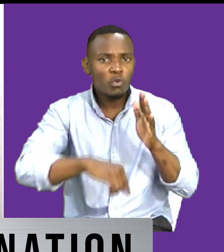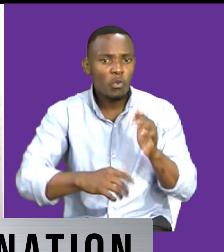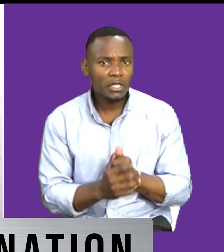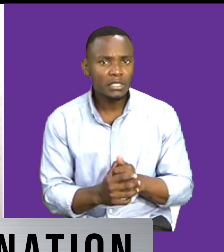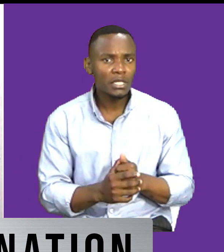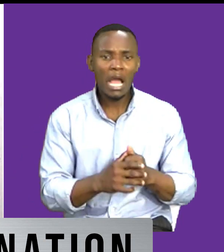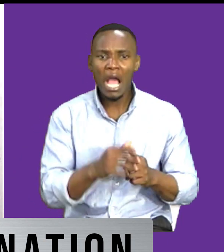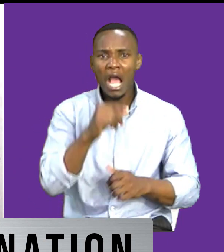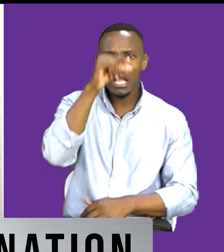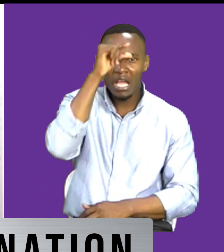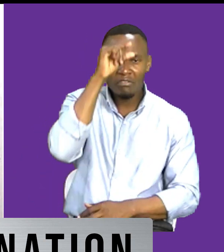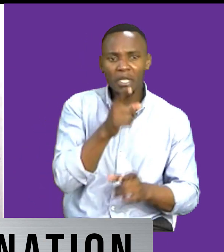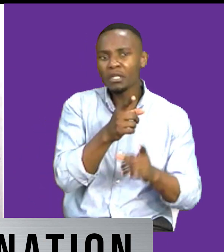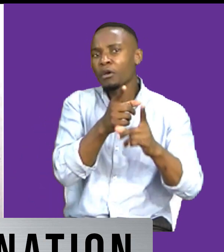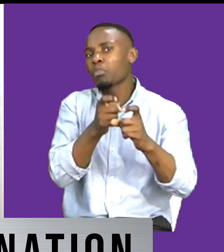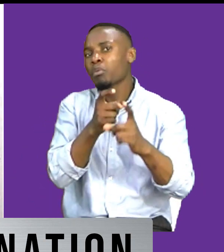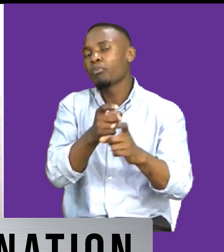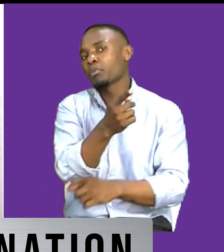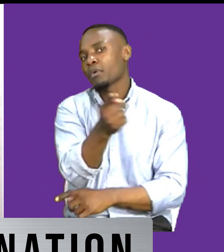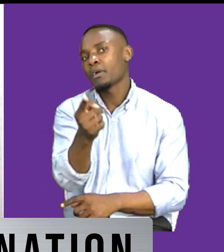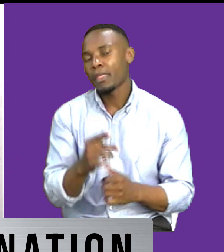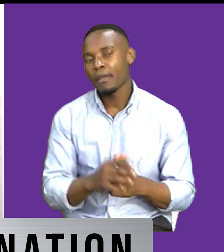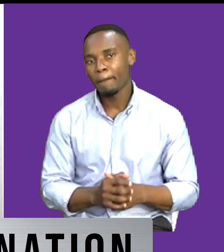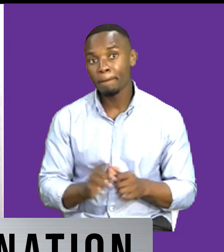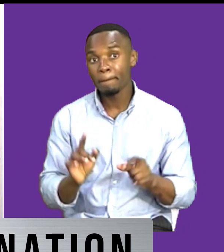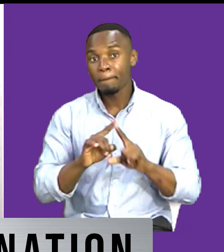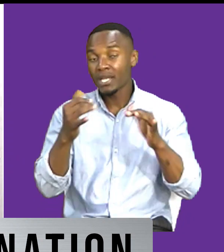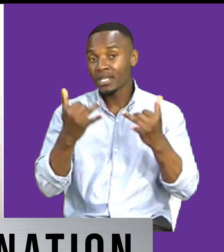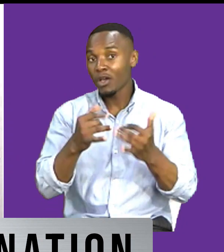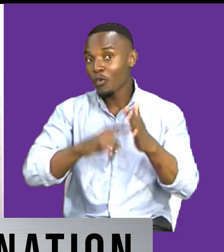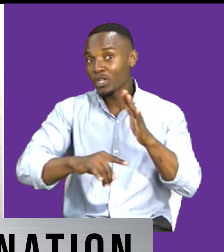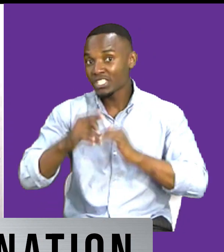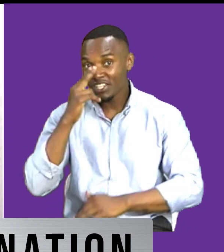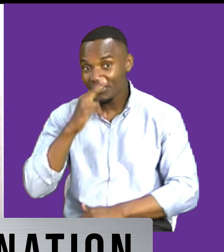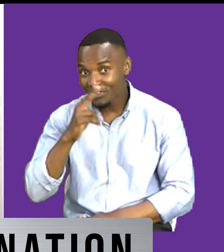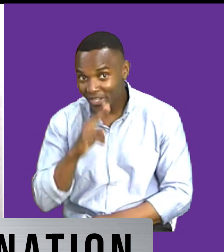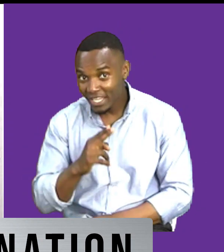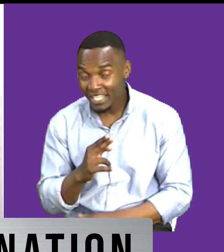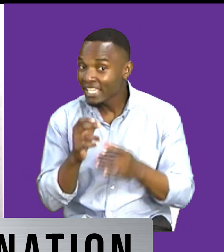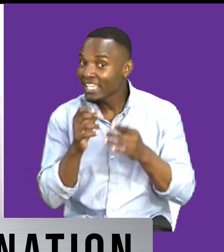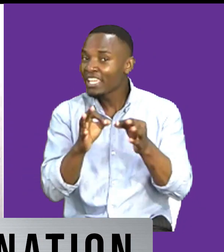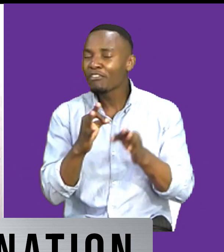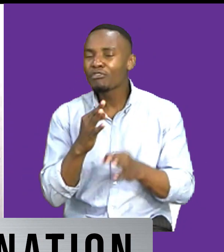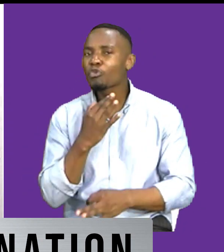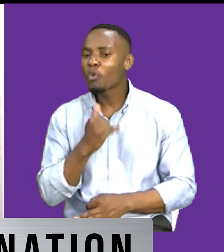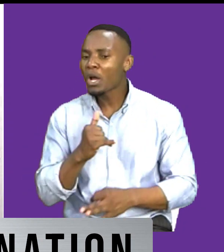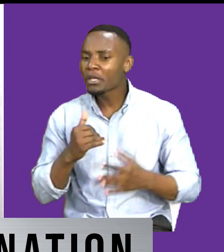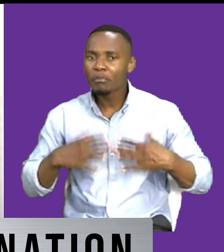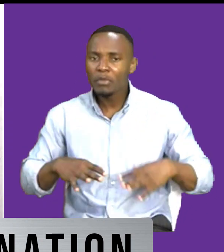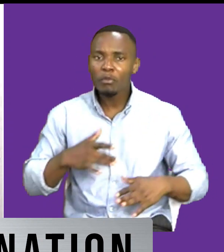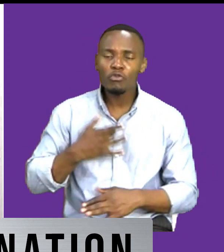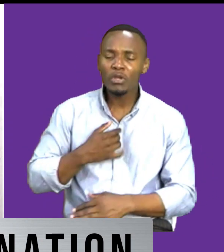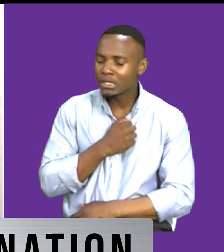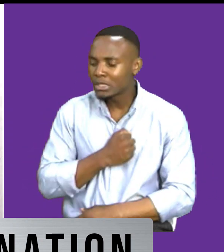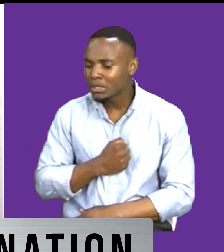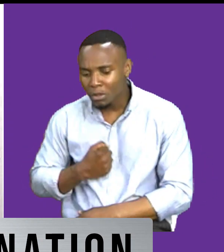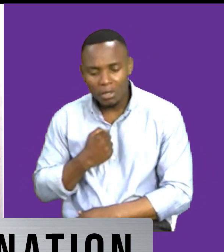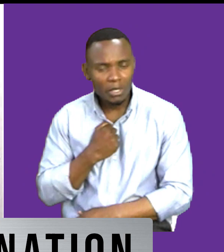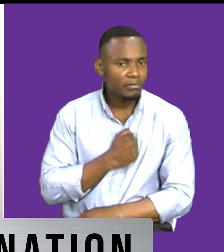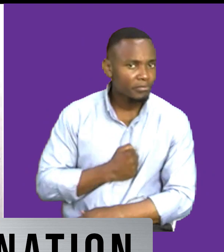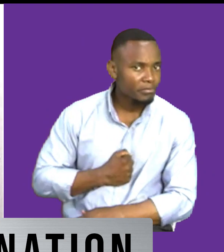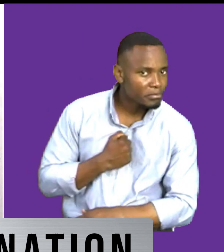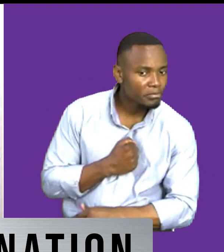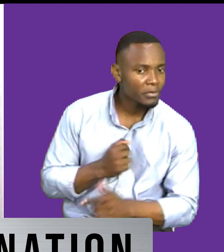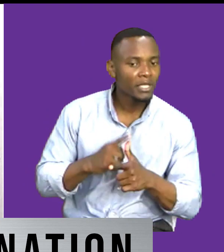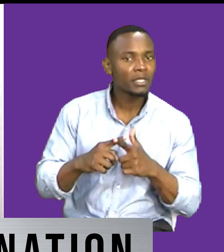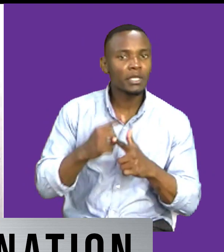targeted. You know, this is the funny thing. If you want to get a lot of sympathy, you claim you are being targeted. So